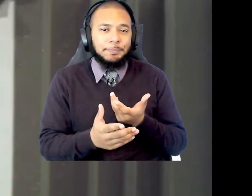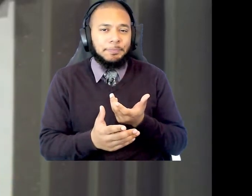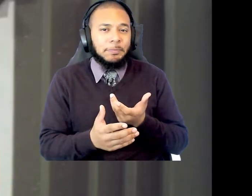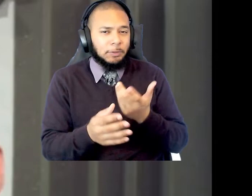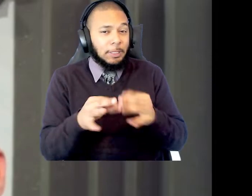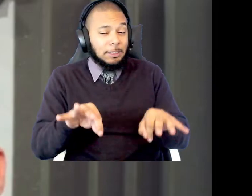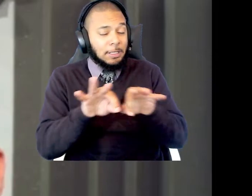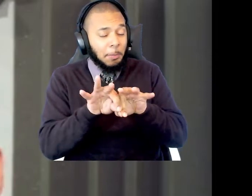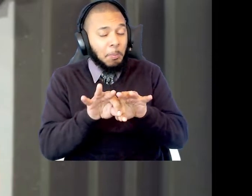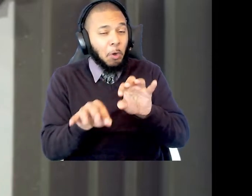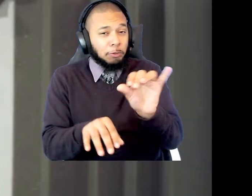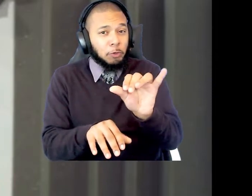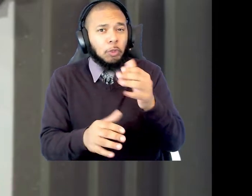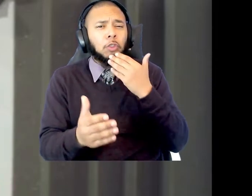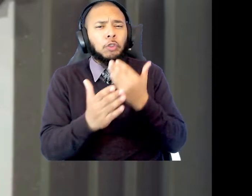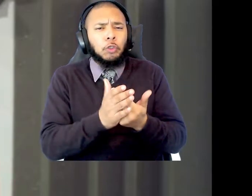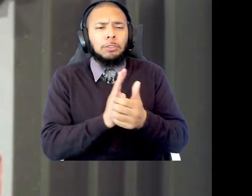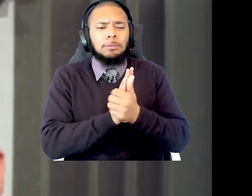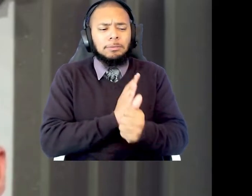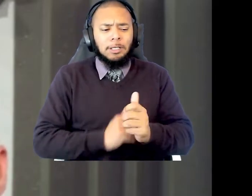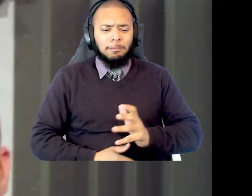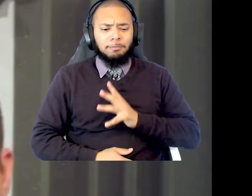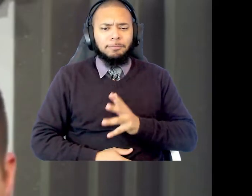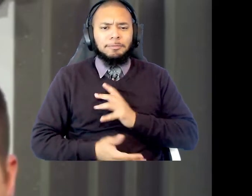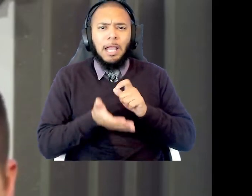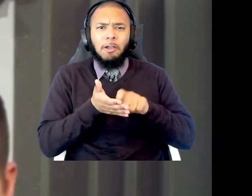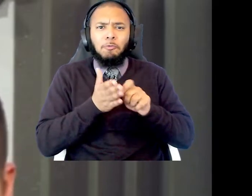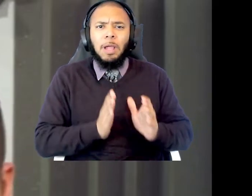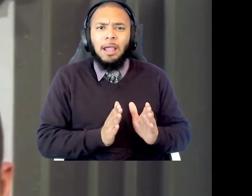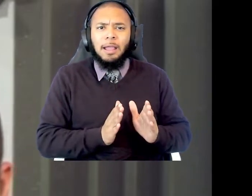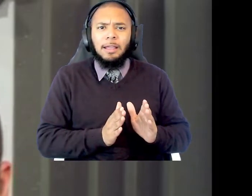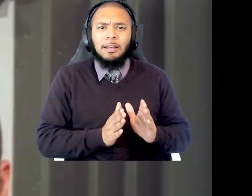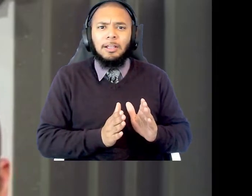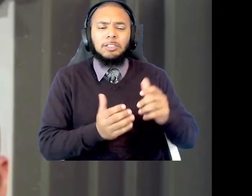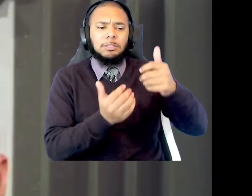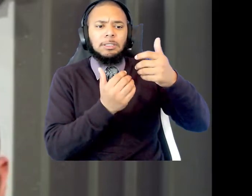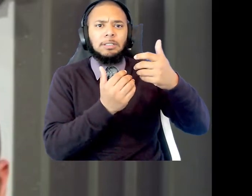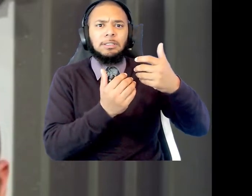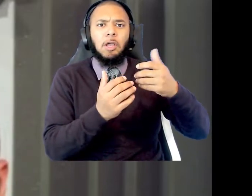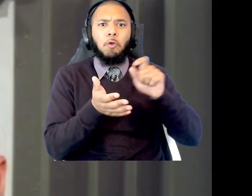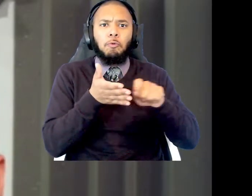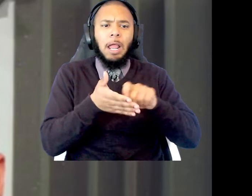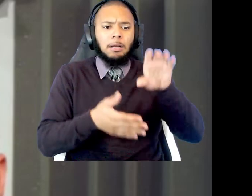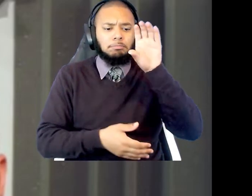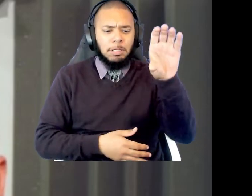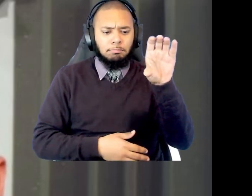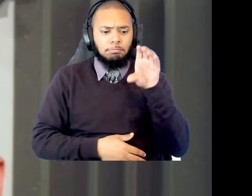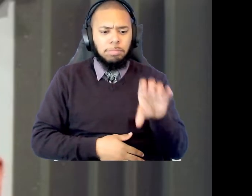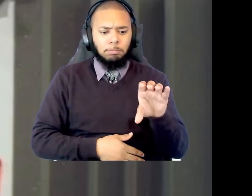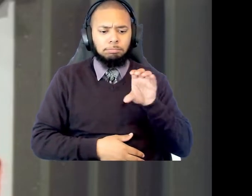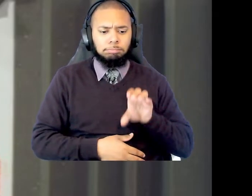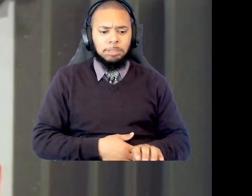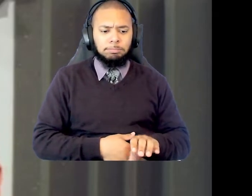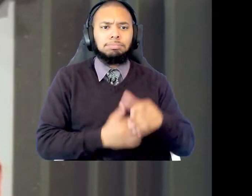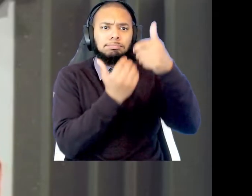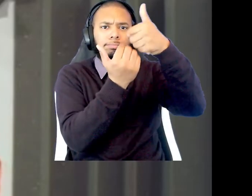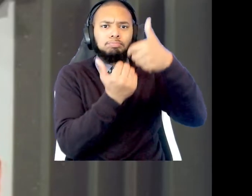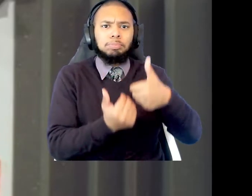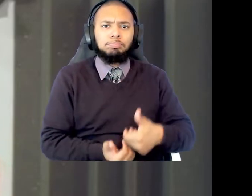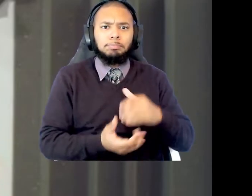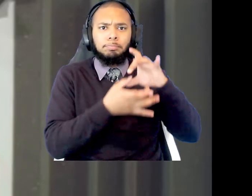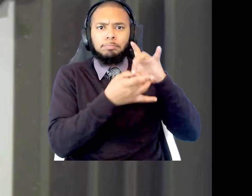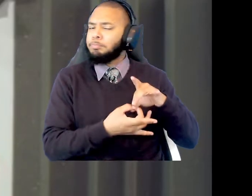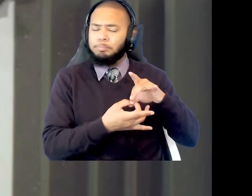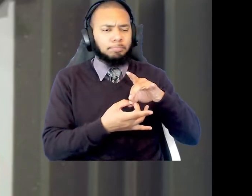important component as well. Good writers, sophisticated writers, don't just segment their writing and say, here's one paragraph and here's another paragraph that's totally not